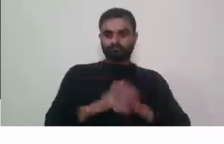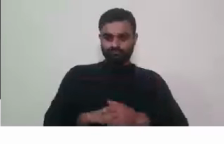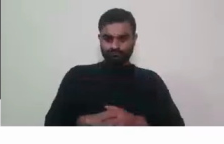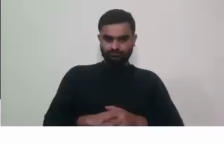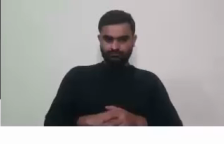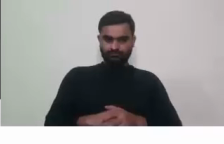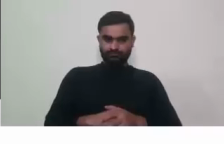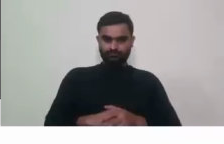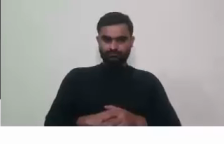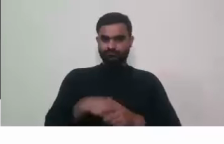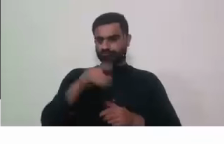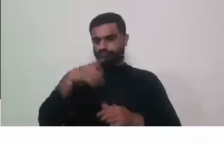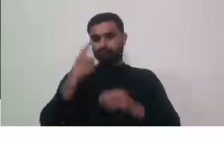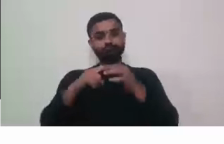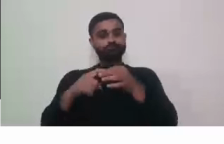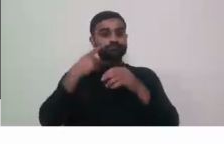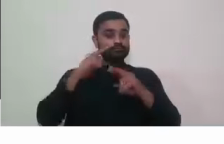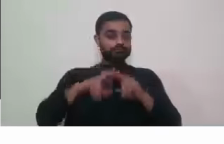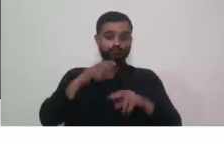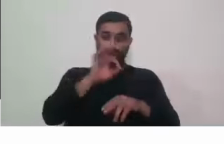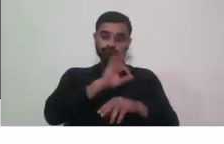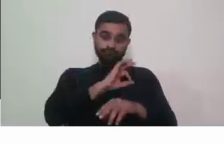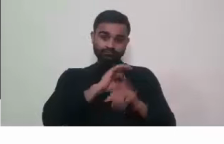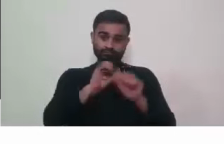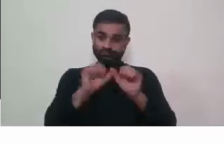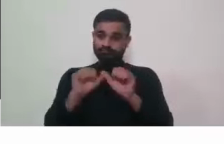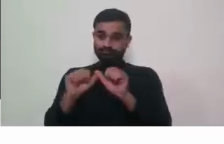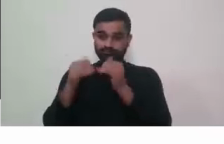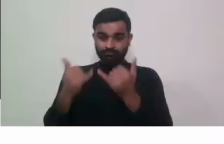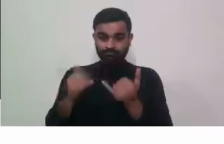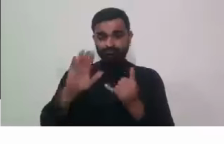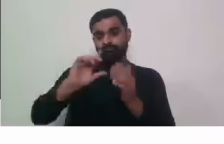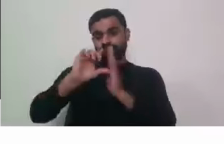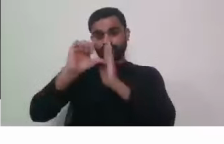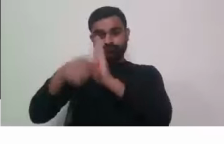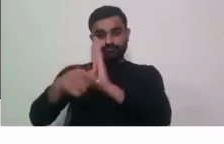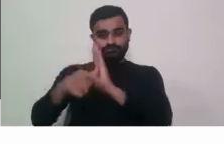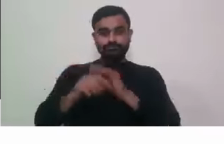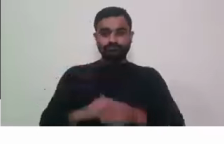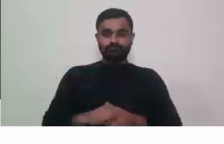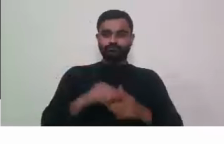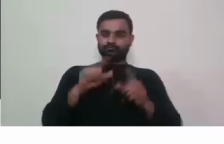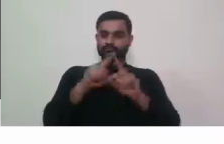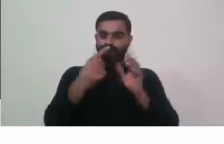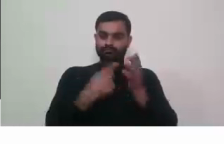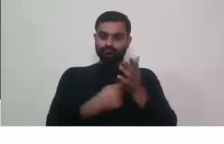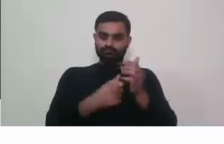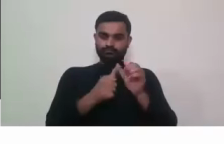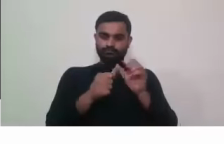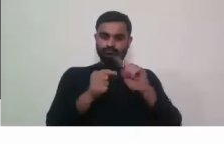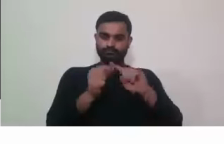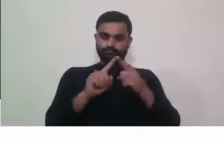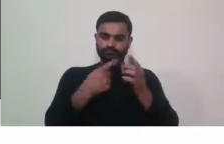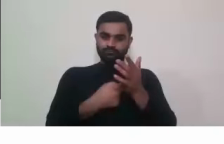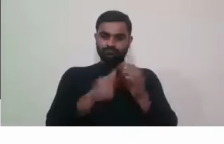a question, emotion. Slog, if you would like to answer it now or maybe later. Yeah. Uh-huh. Dr. Indrajit Bose Indrajit sir. asks,